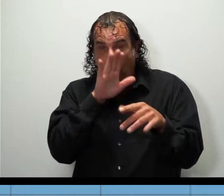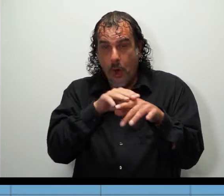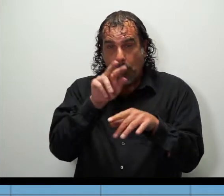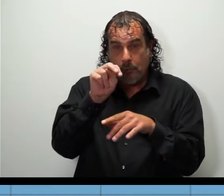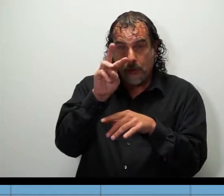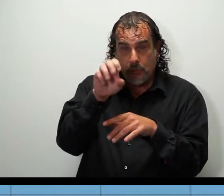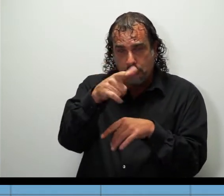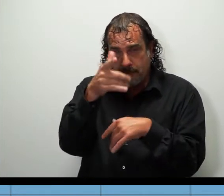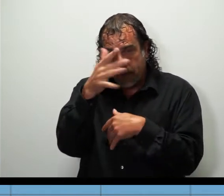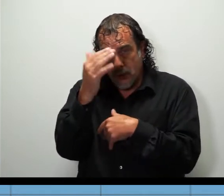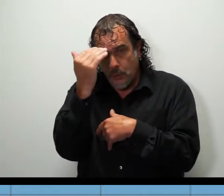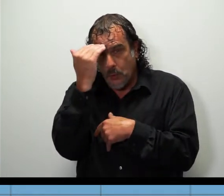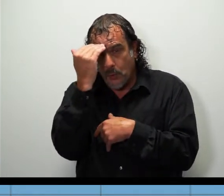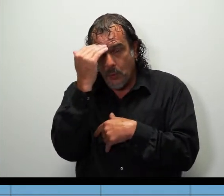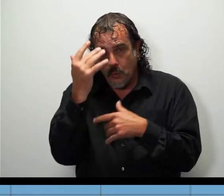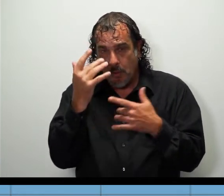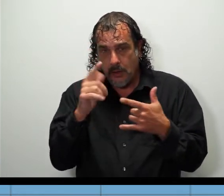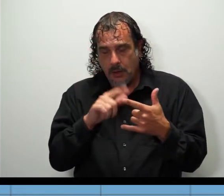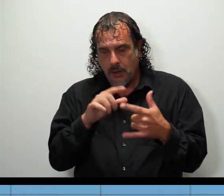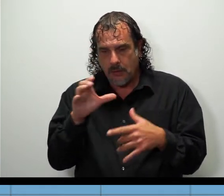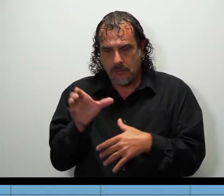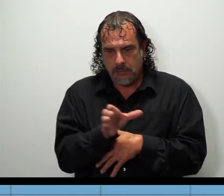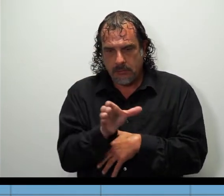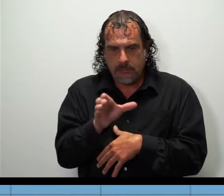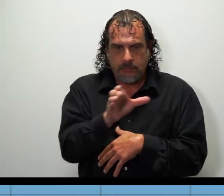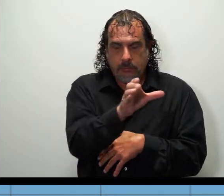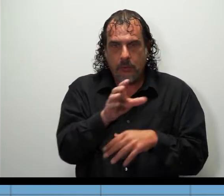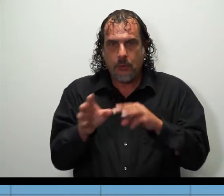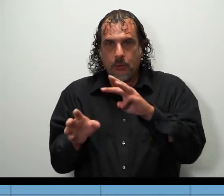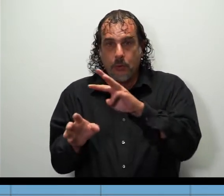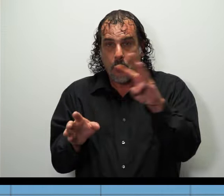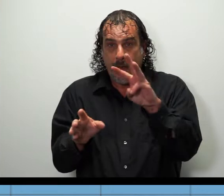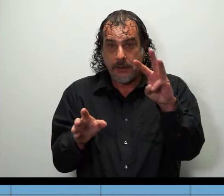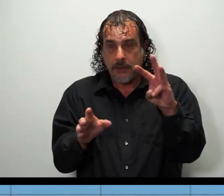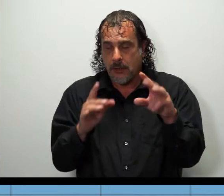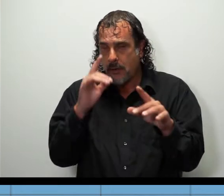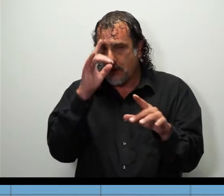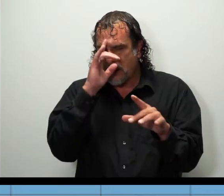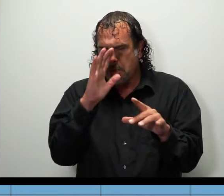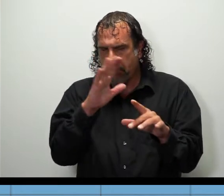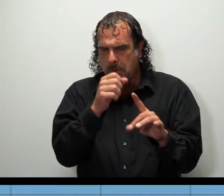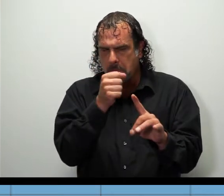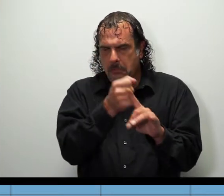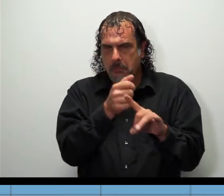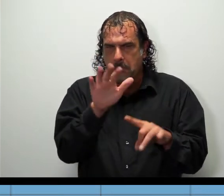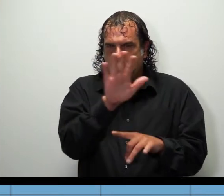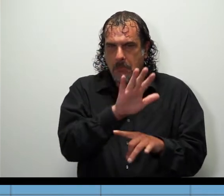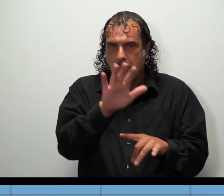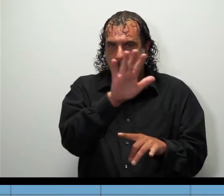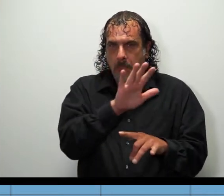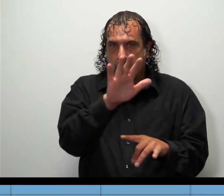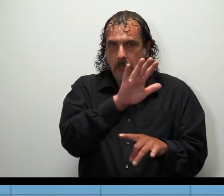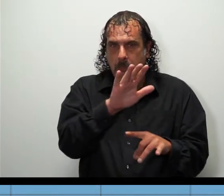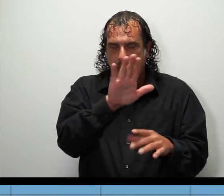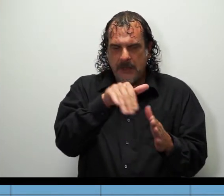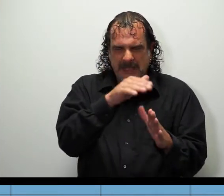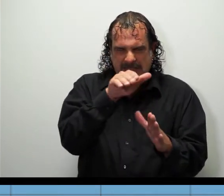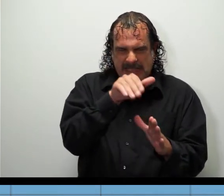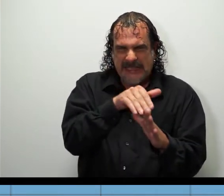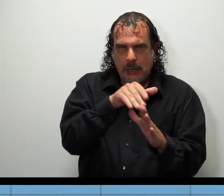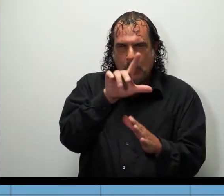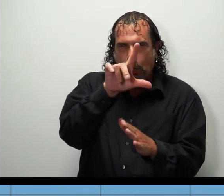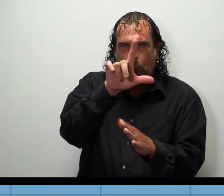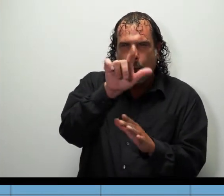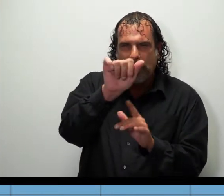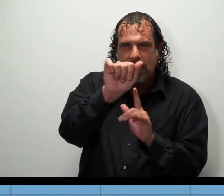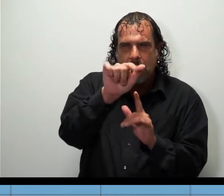understand or know that it has tracked a little bit to the west, projected now to make landfall somewhere along the central